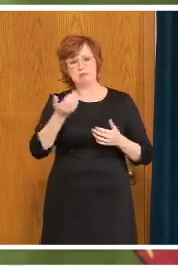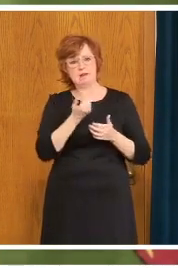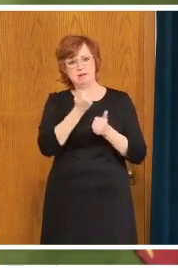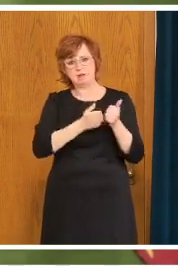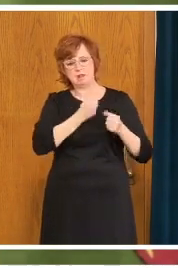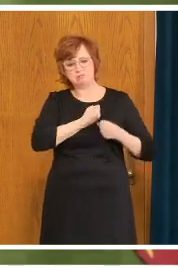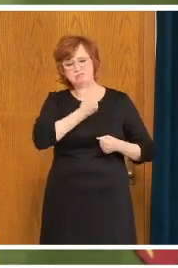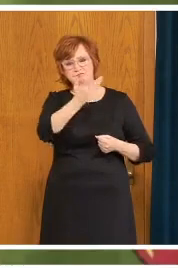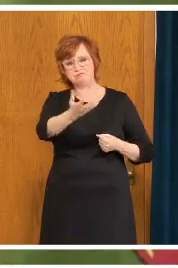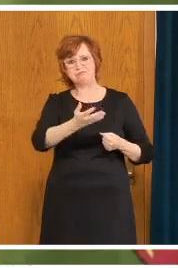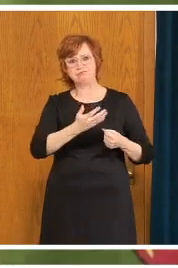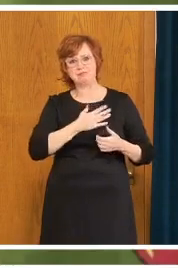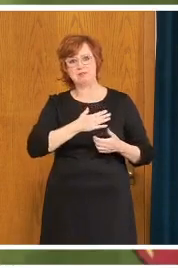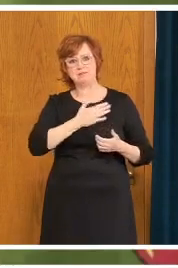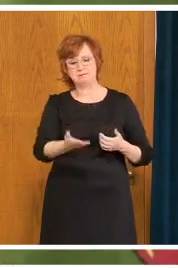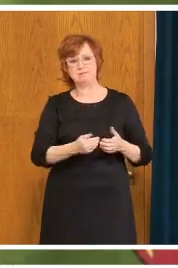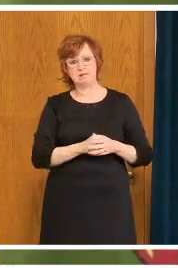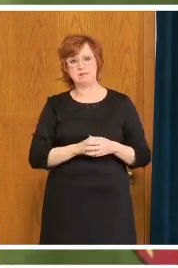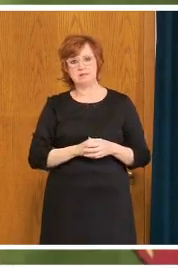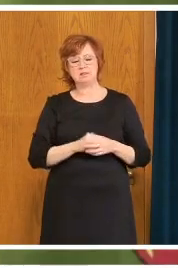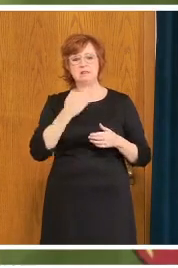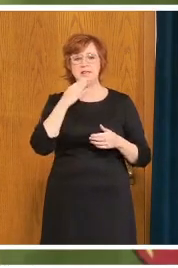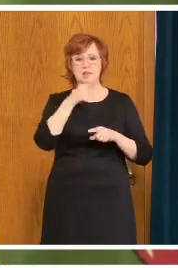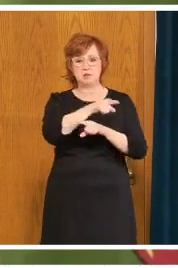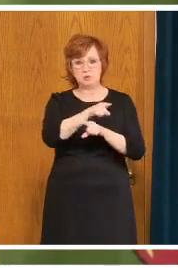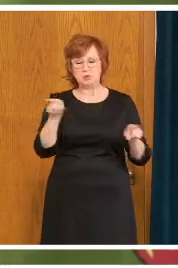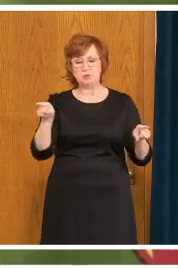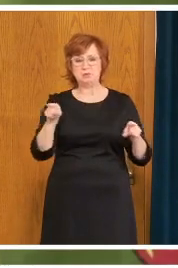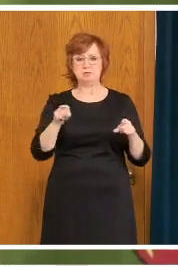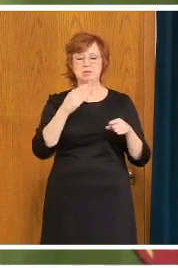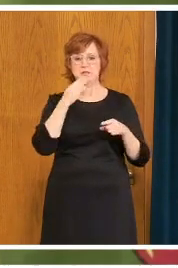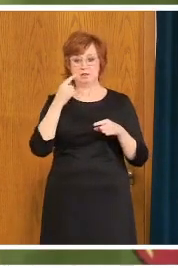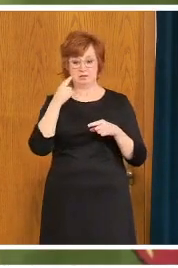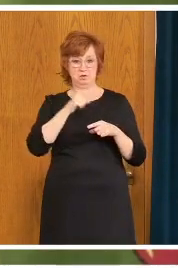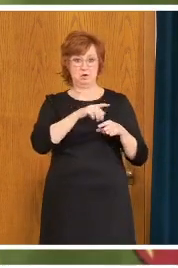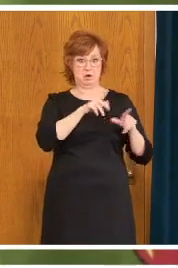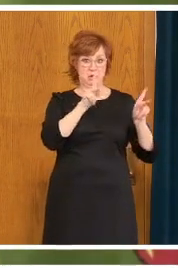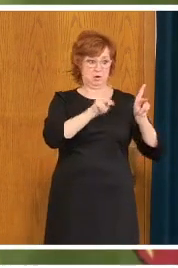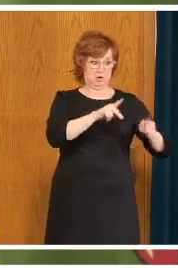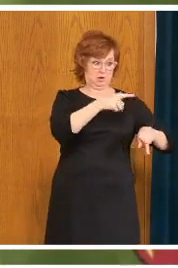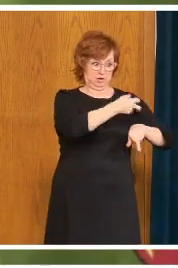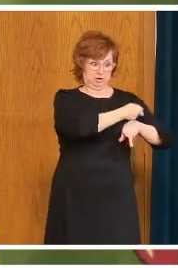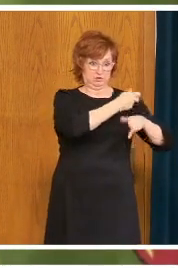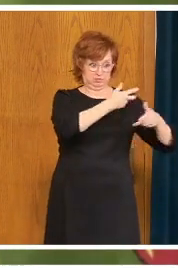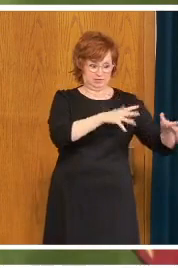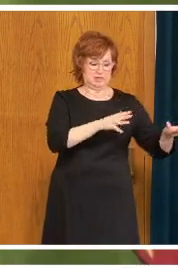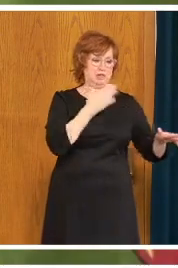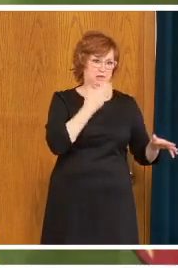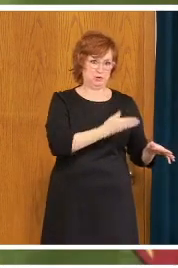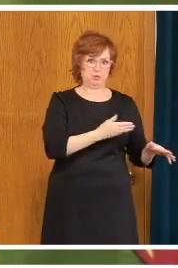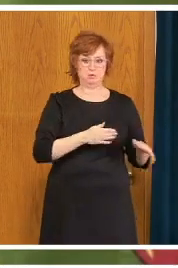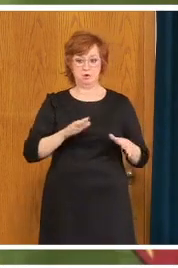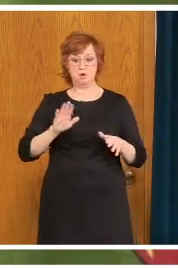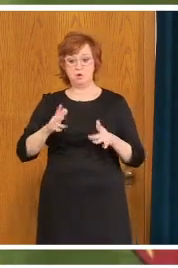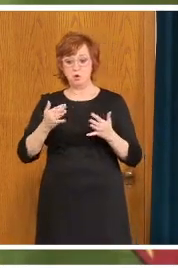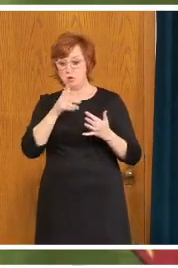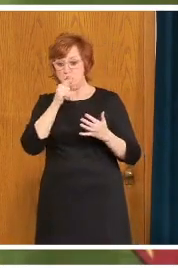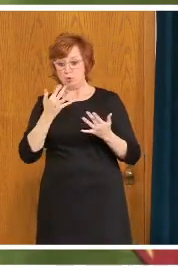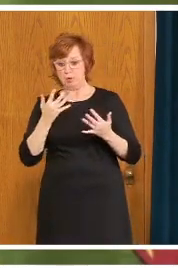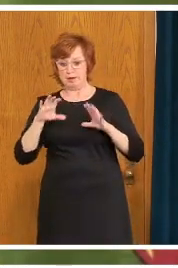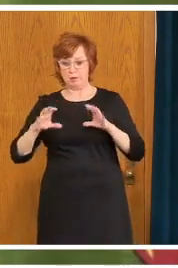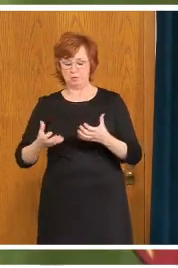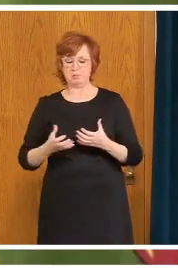still patiently waiting. We will get to you as soon as we can. So when it's your turn, roll up your sleeve